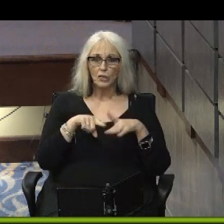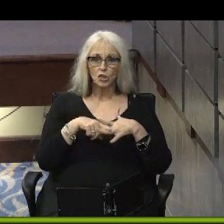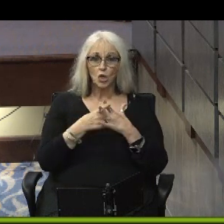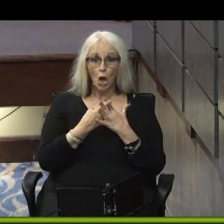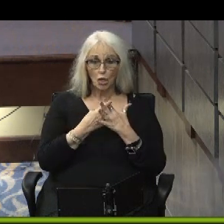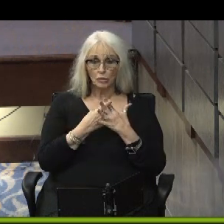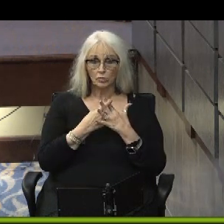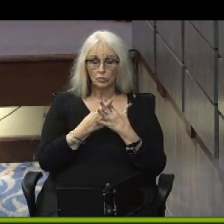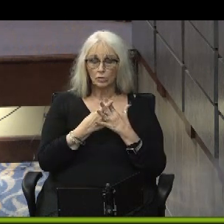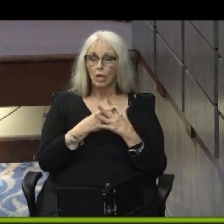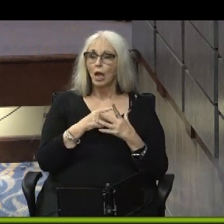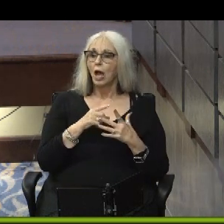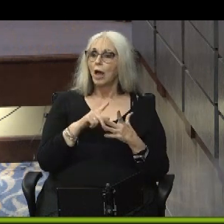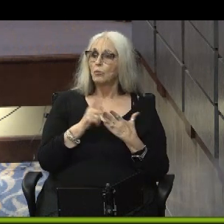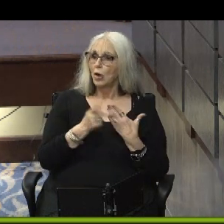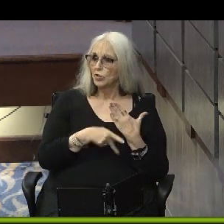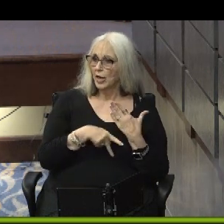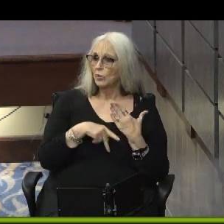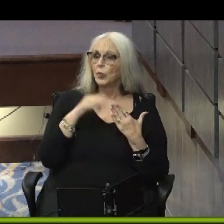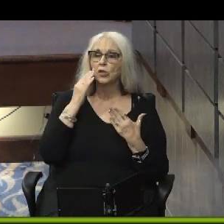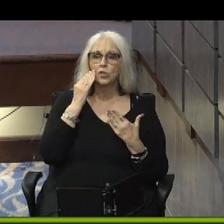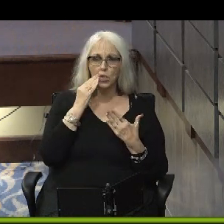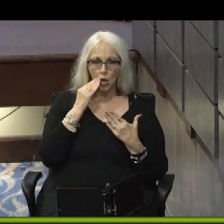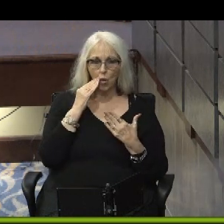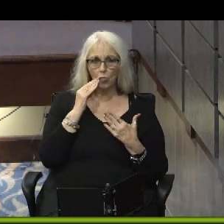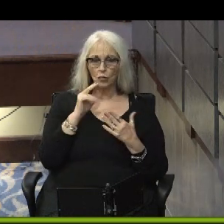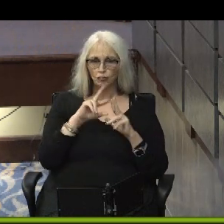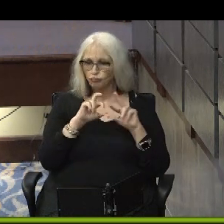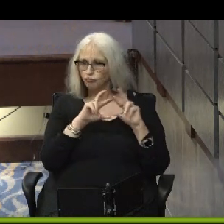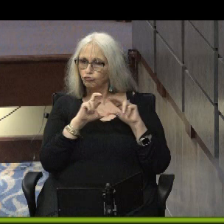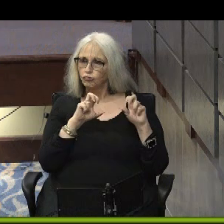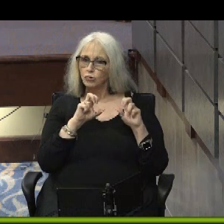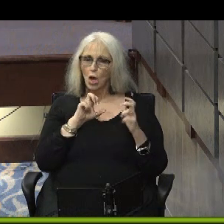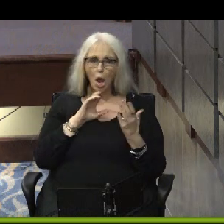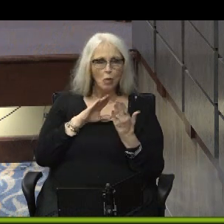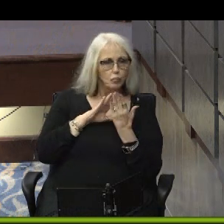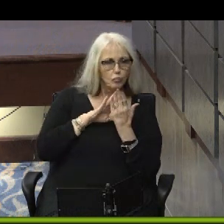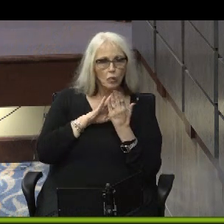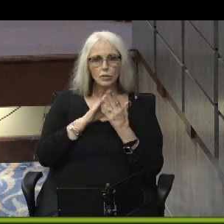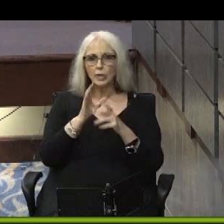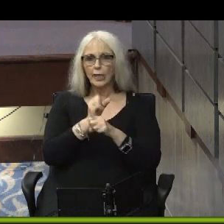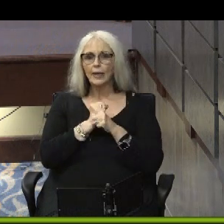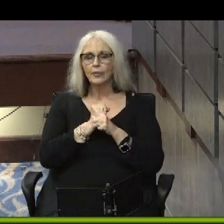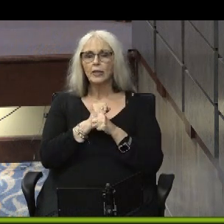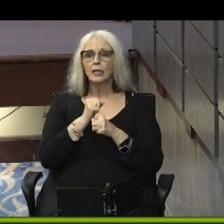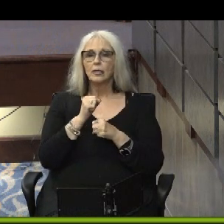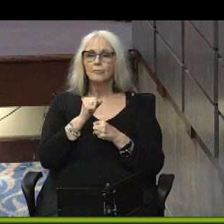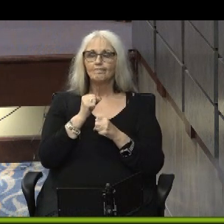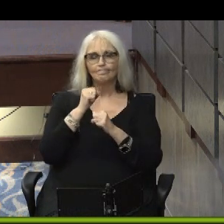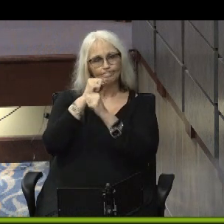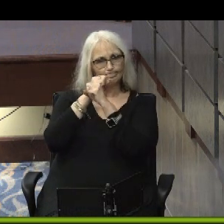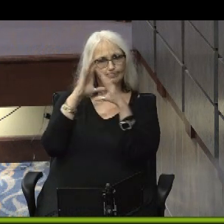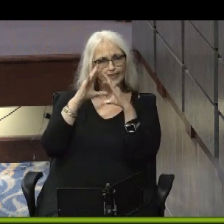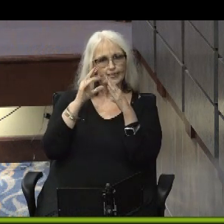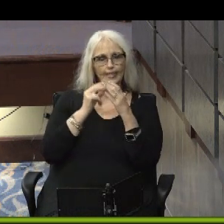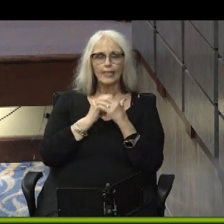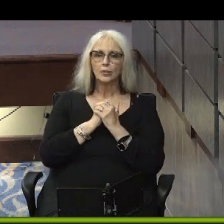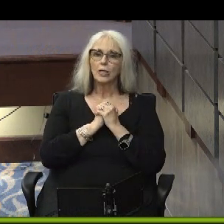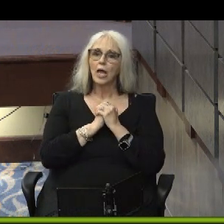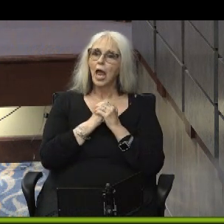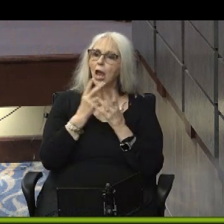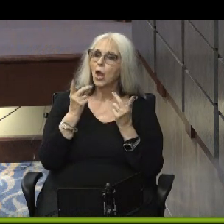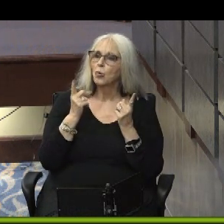engagements, we really know that strategic approach and getting those insights is really foundational for success. And if we look